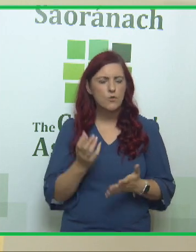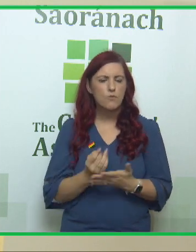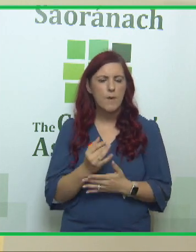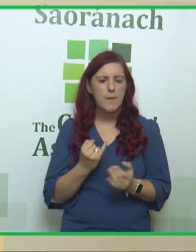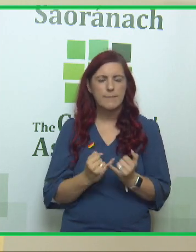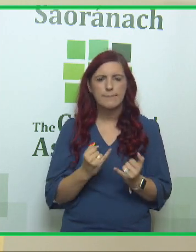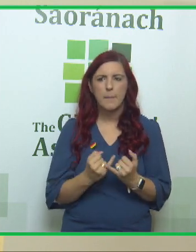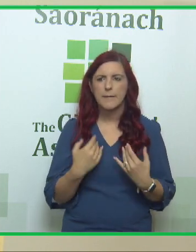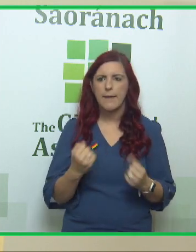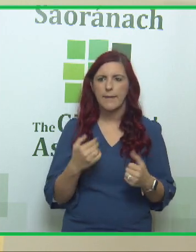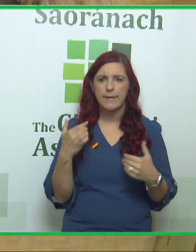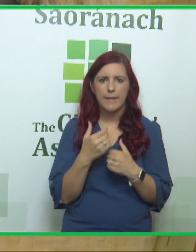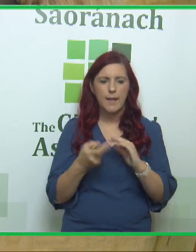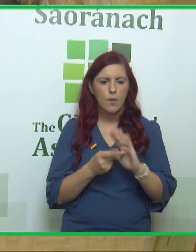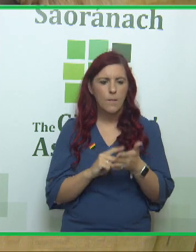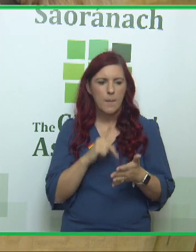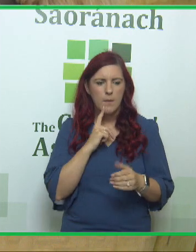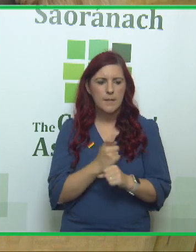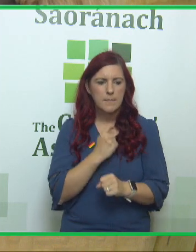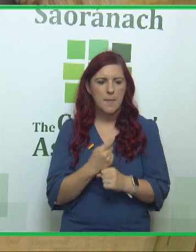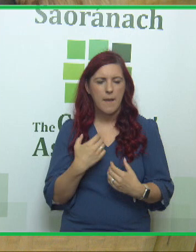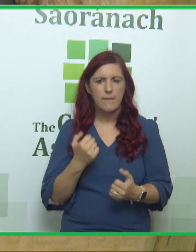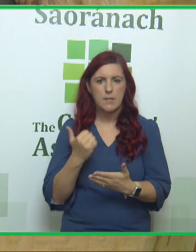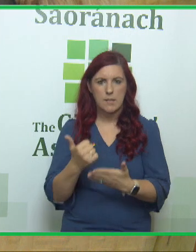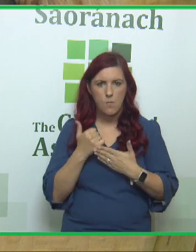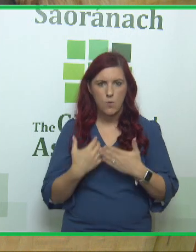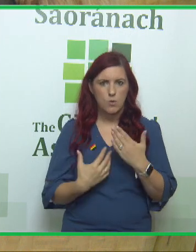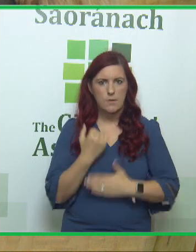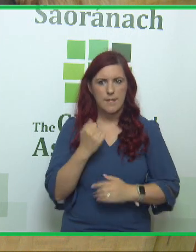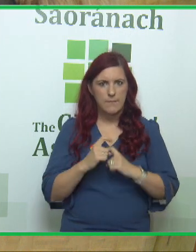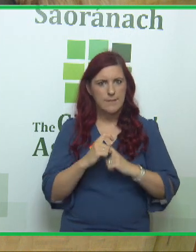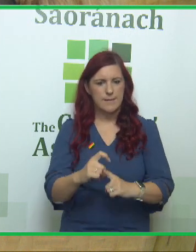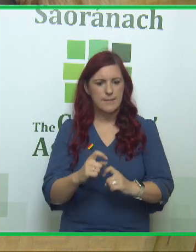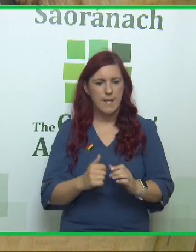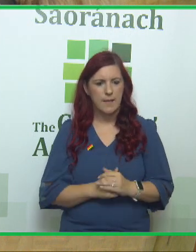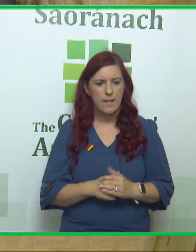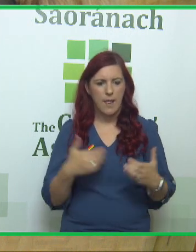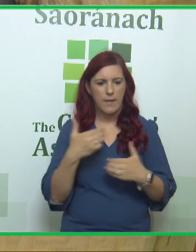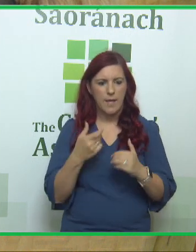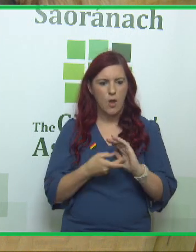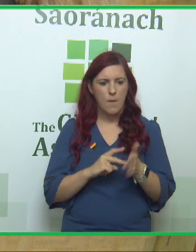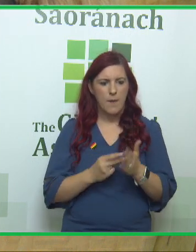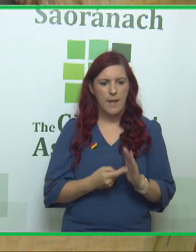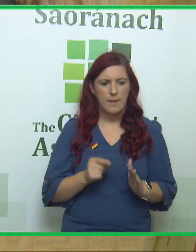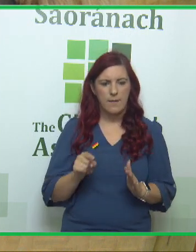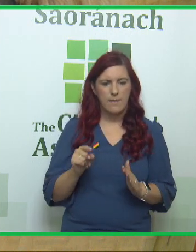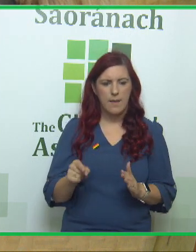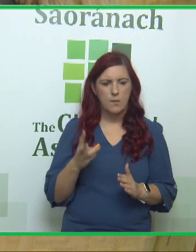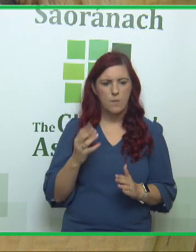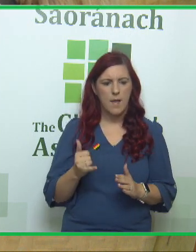about having a care plan, but it's also about having the support to sustain your care plan, and perhaps maybe that's